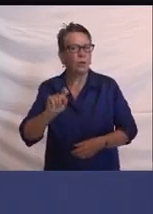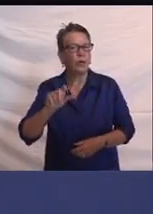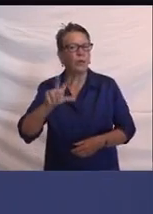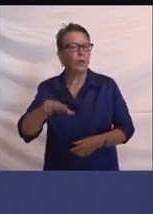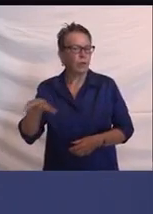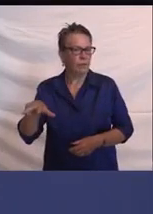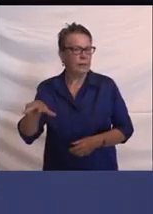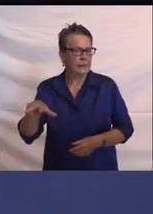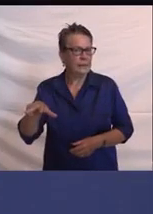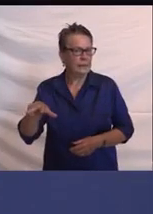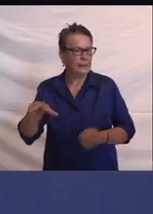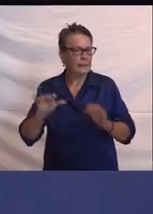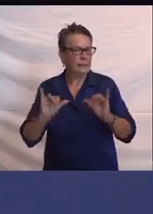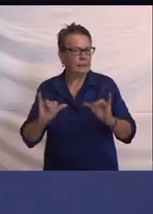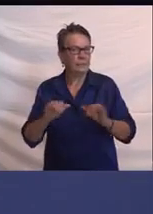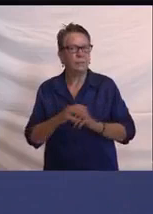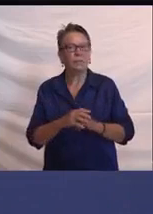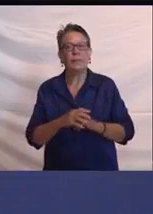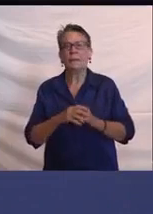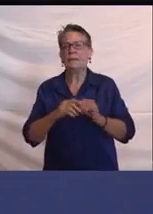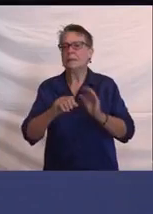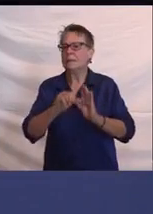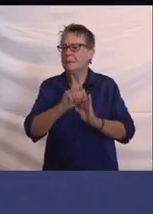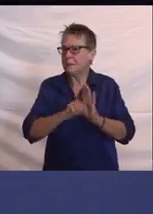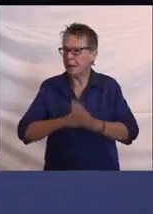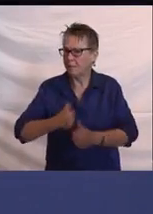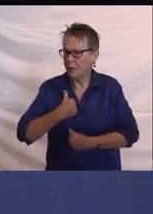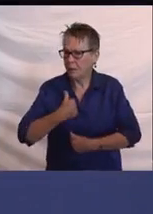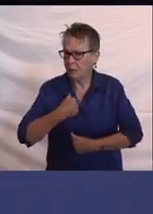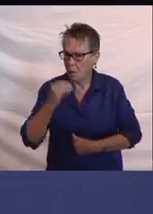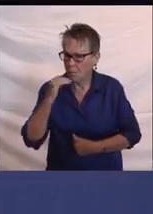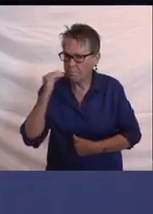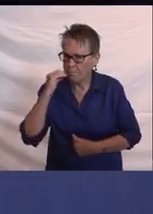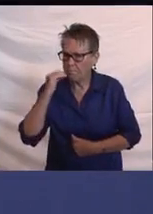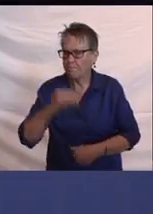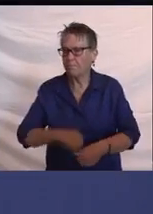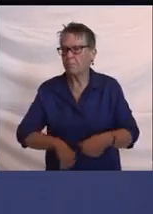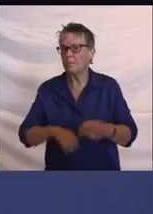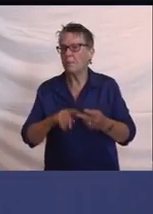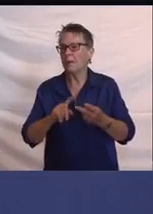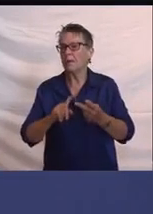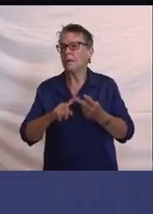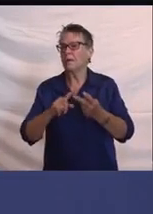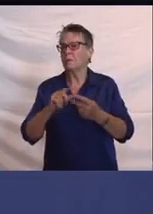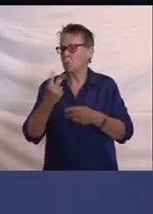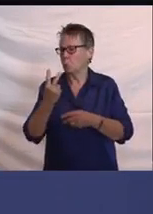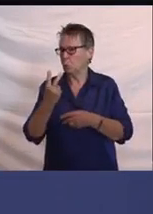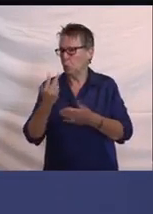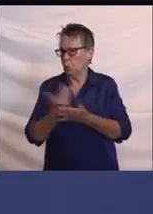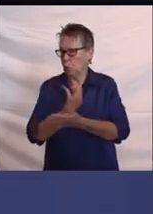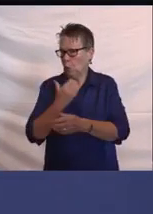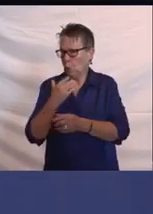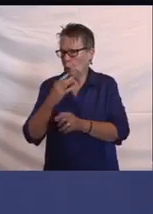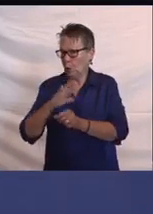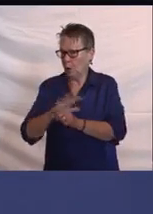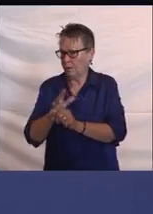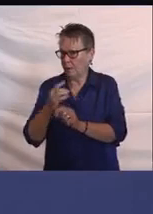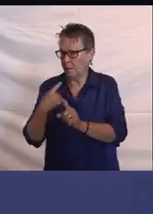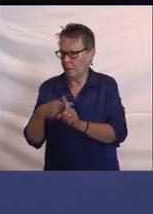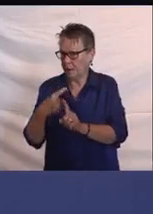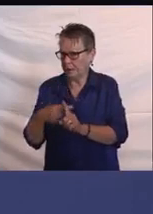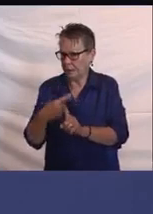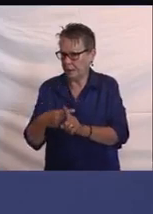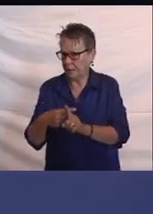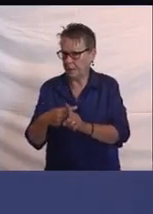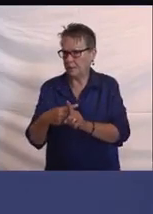are 2 new positive resident cases among residents of the Vineland home since our last briefing, and at